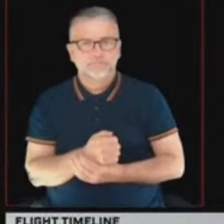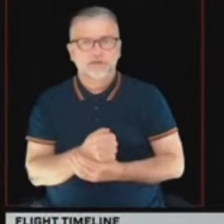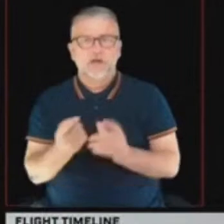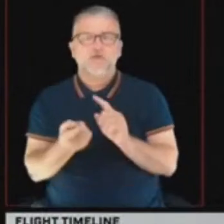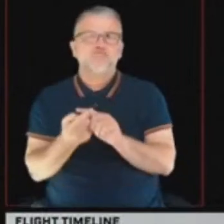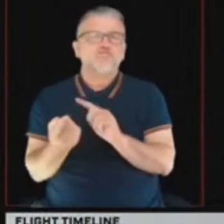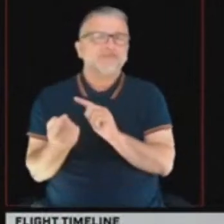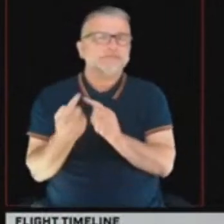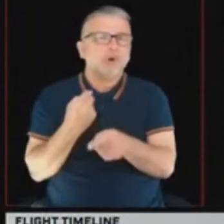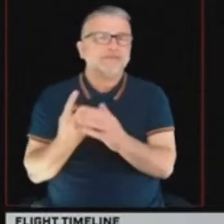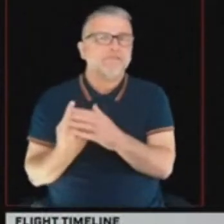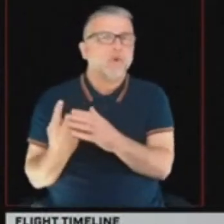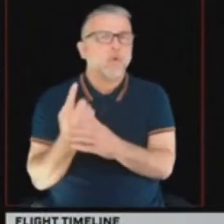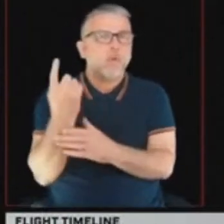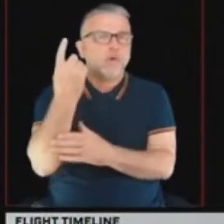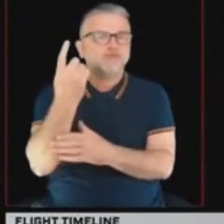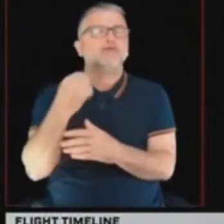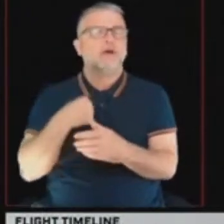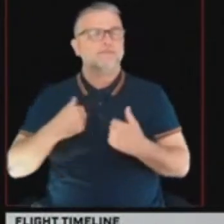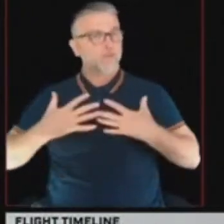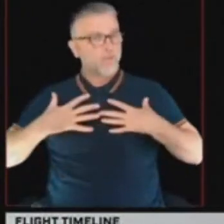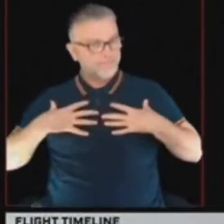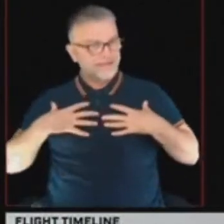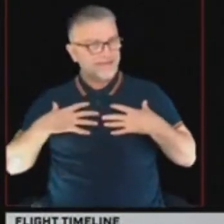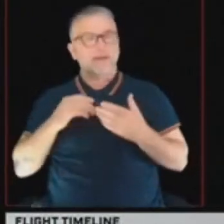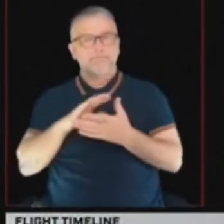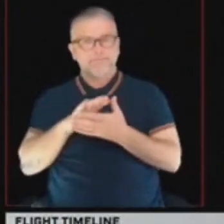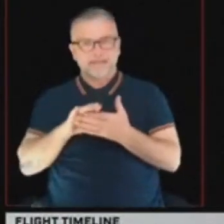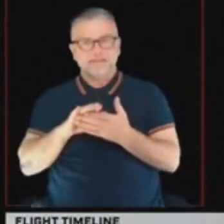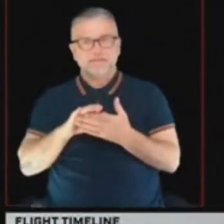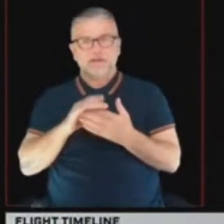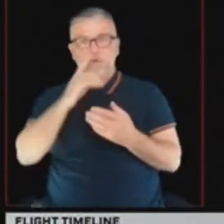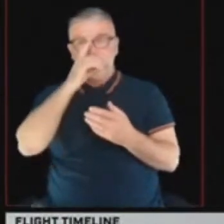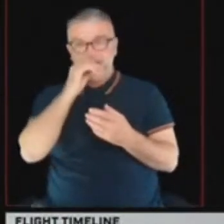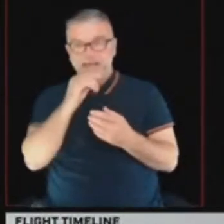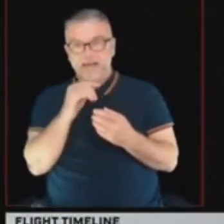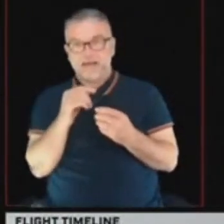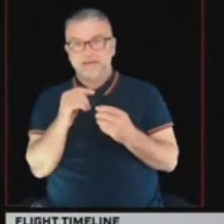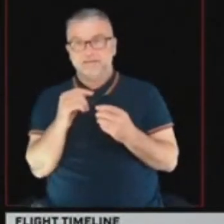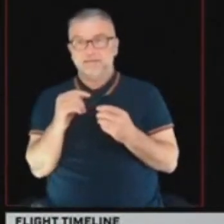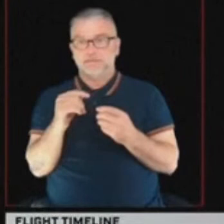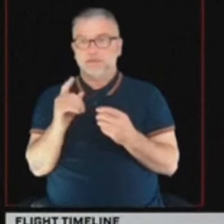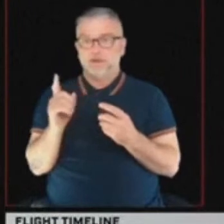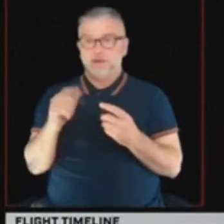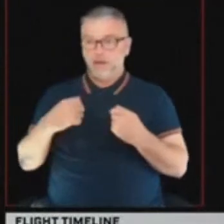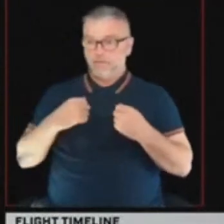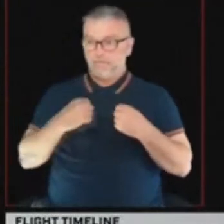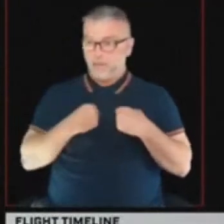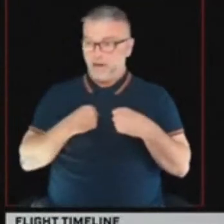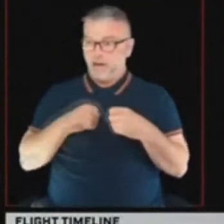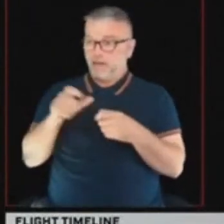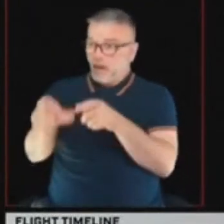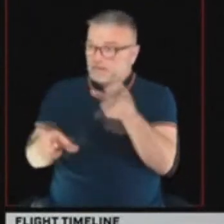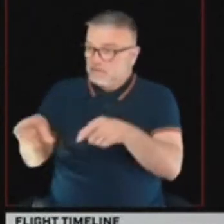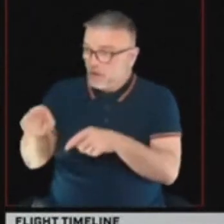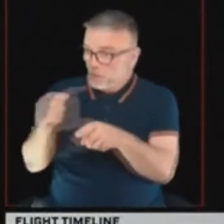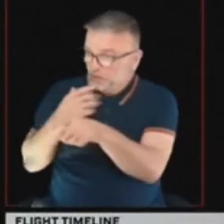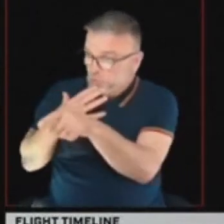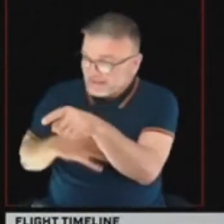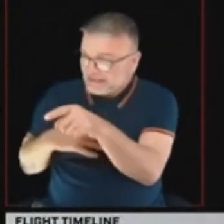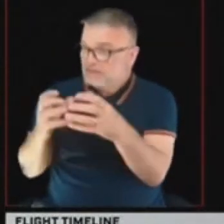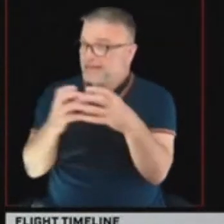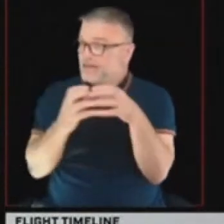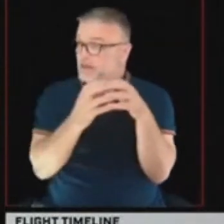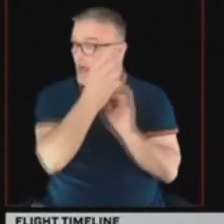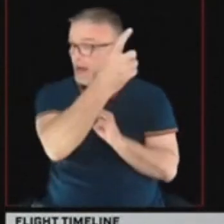my perspective is really being able to be responsive to my satellite customers' needs, to be able to